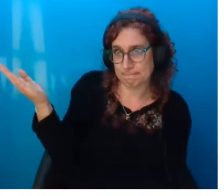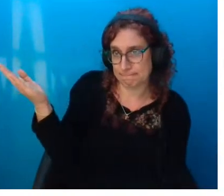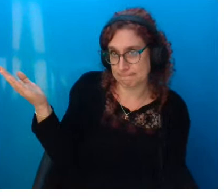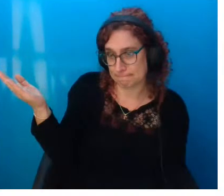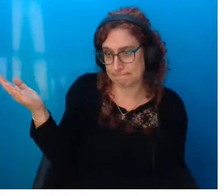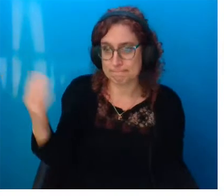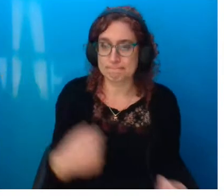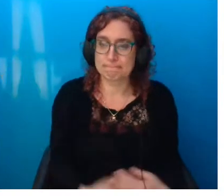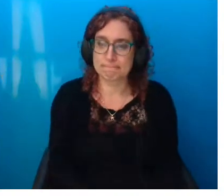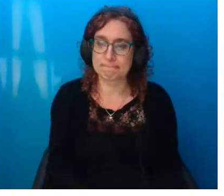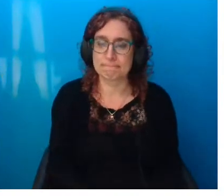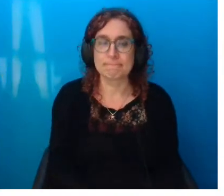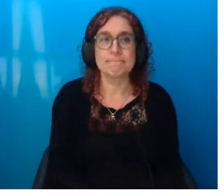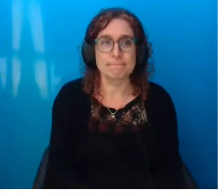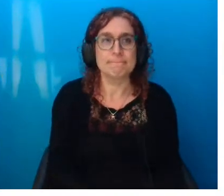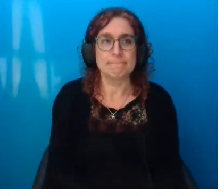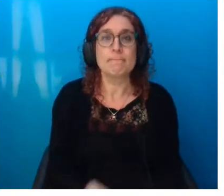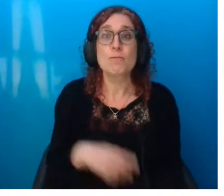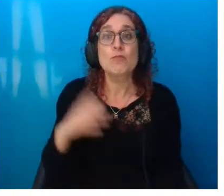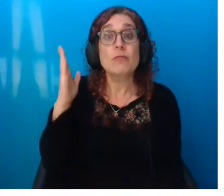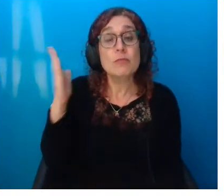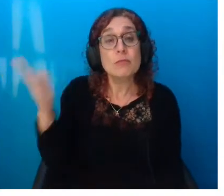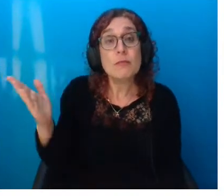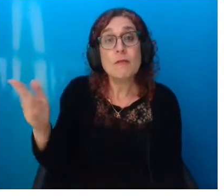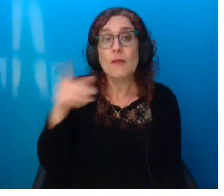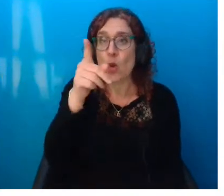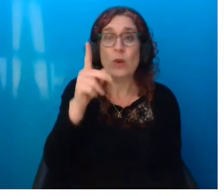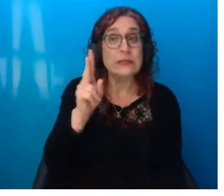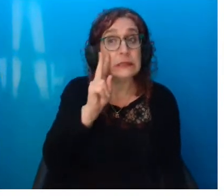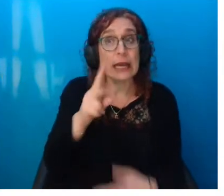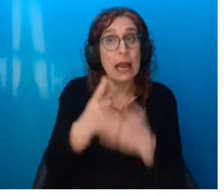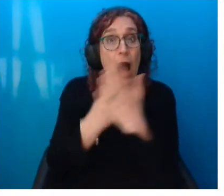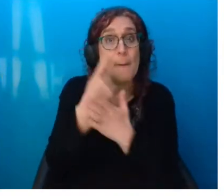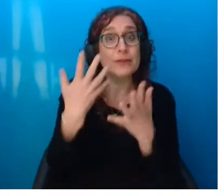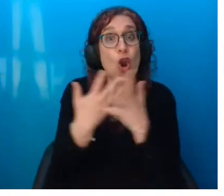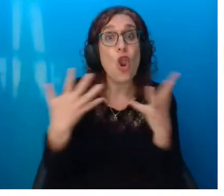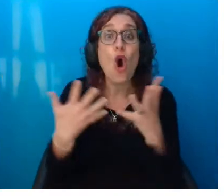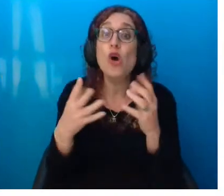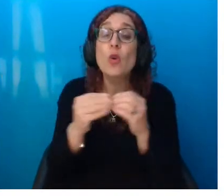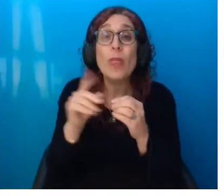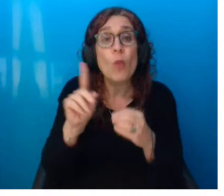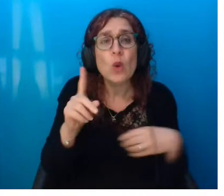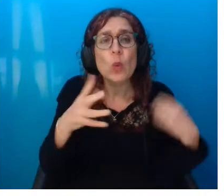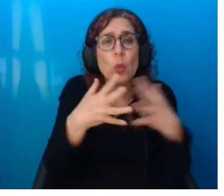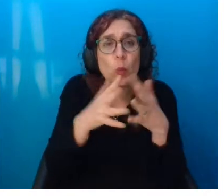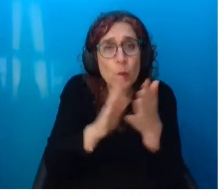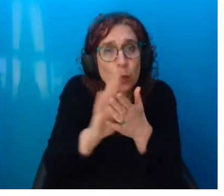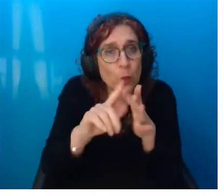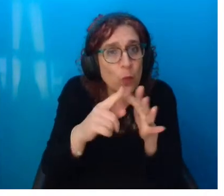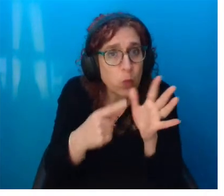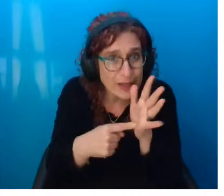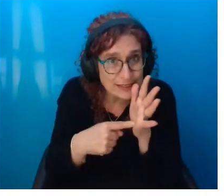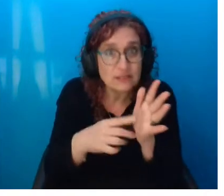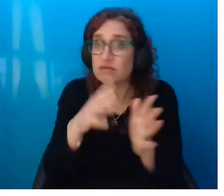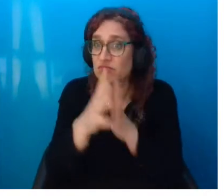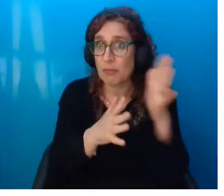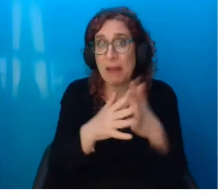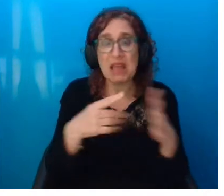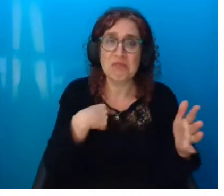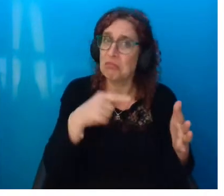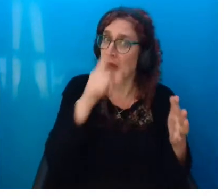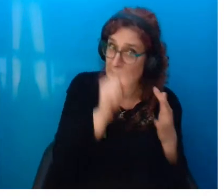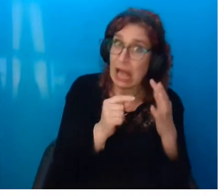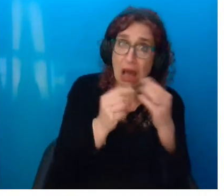And in this situation, and typically we see it with wheat, the patient will be able to tolerate the food without problems unless